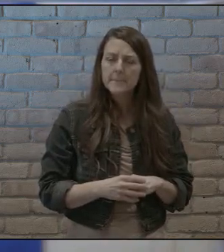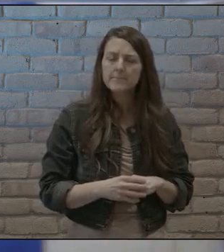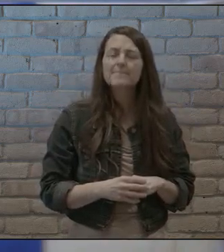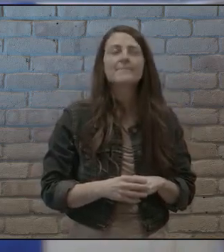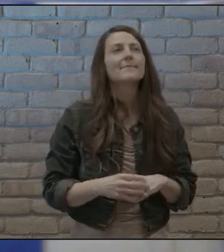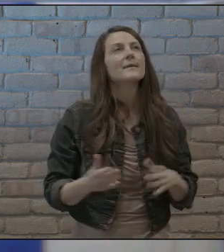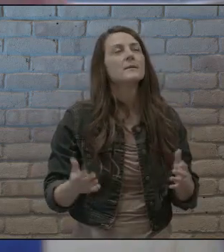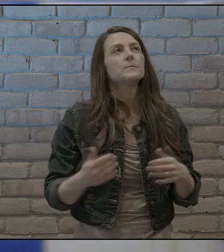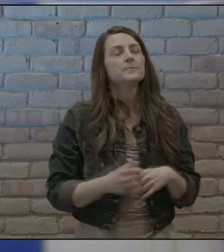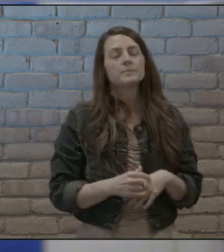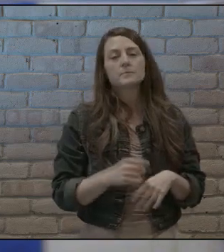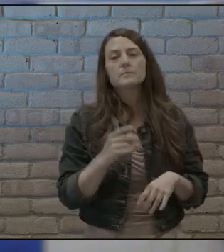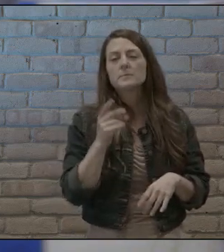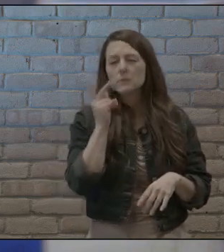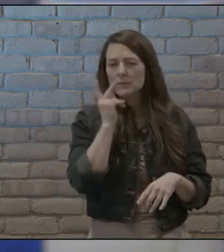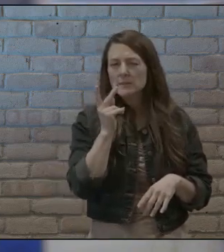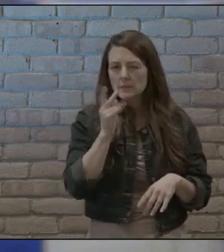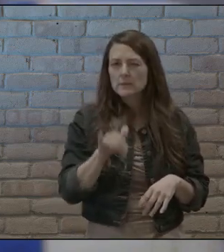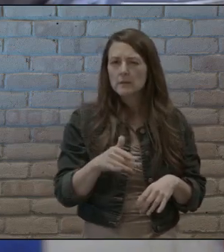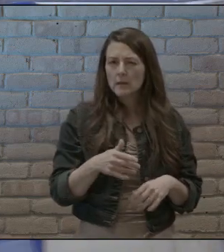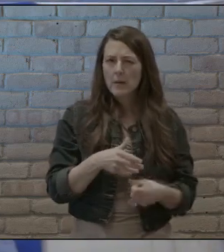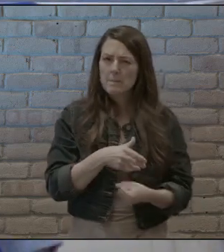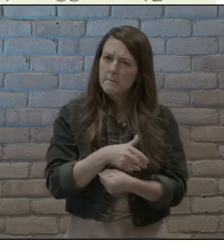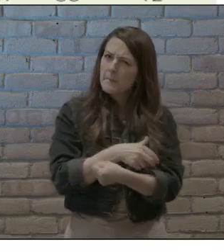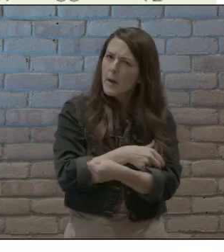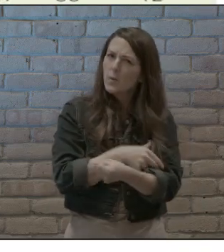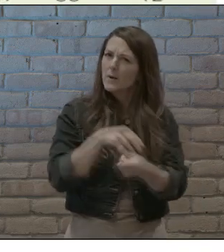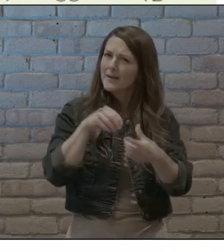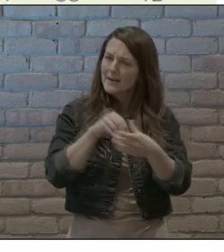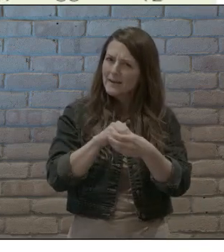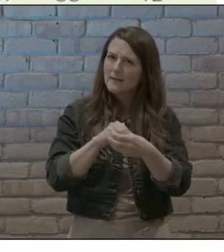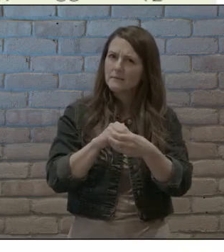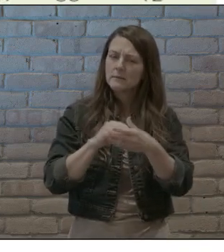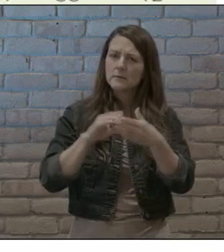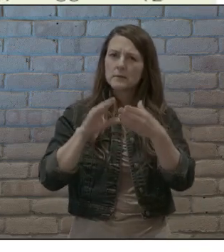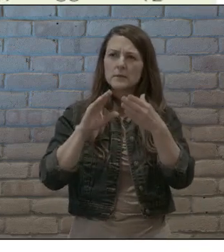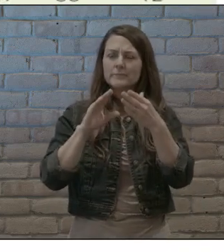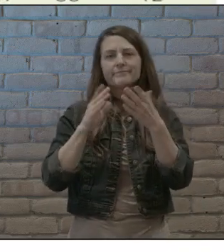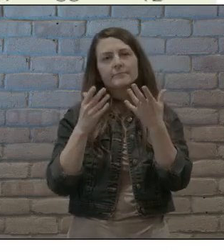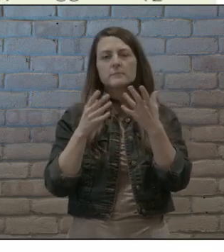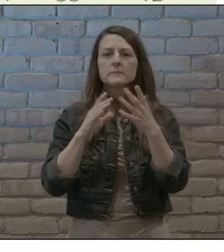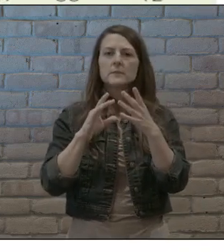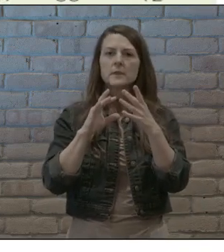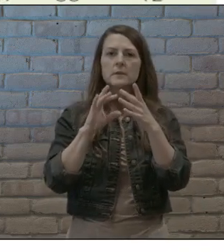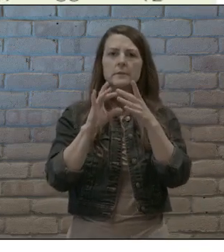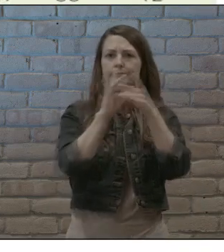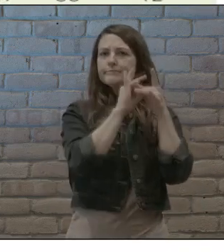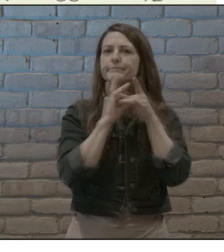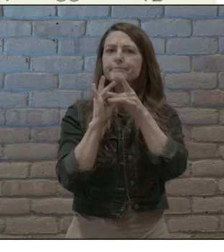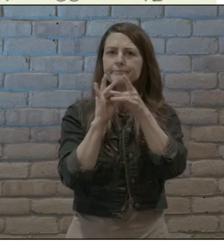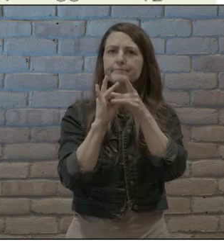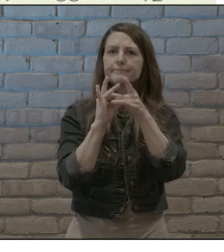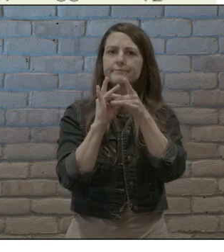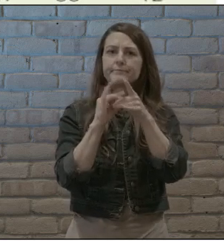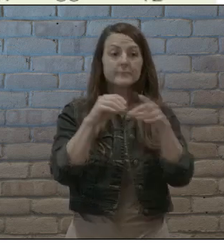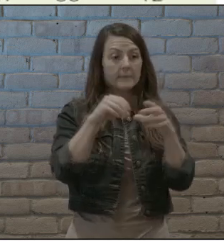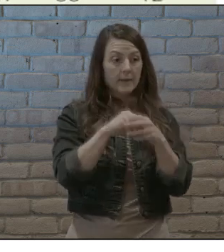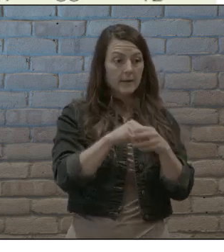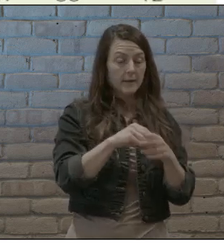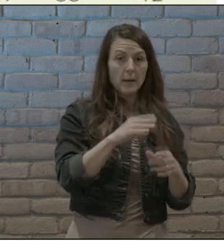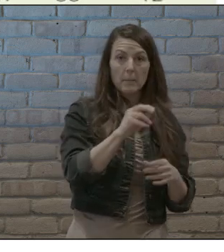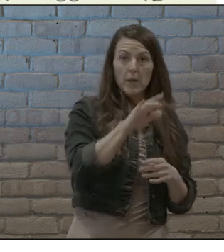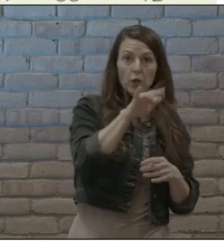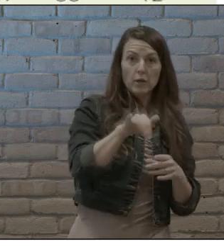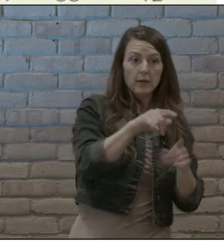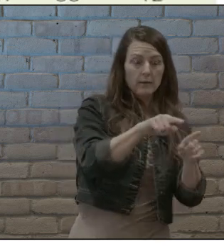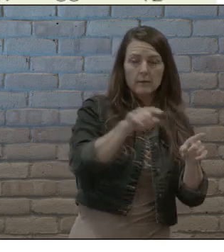And so we see this power of community in the lives of Mary and Elizabeth